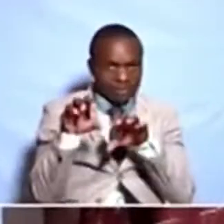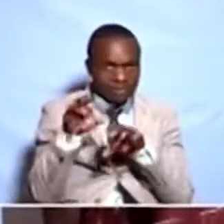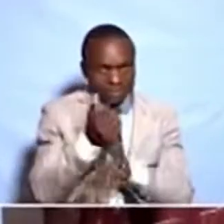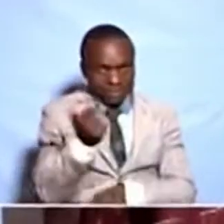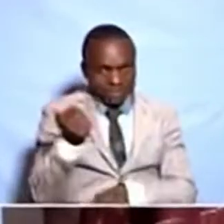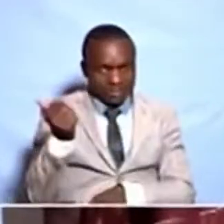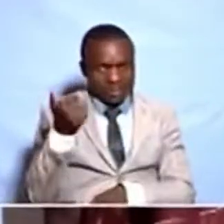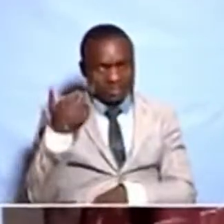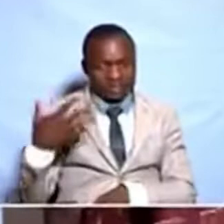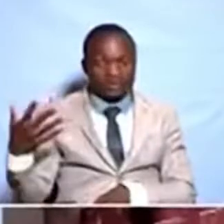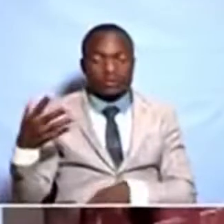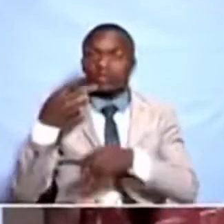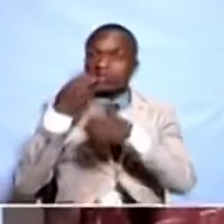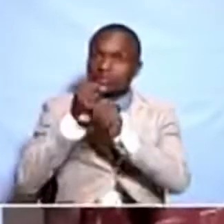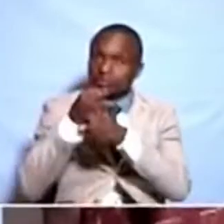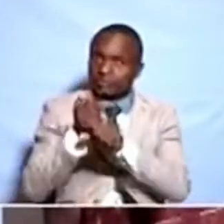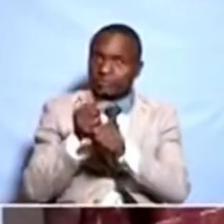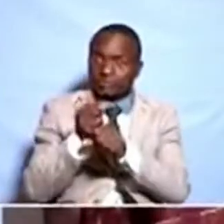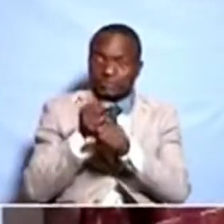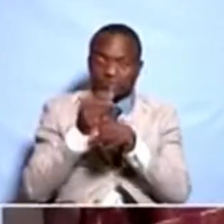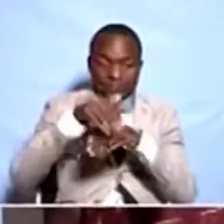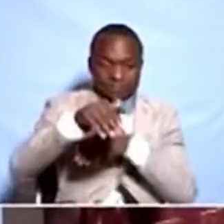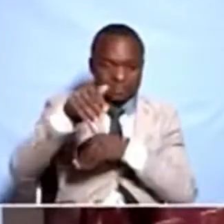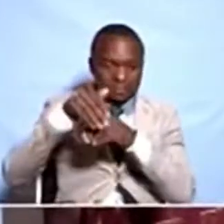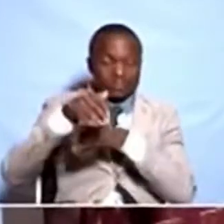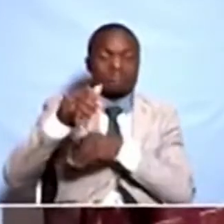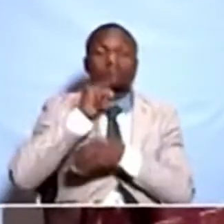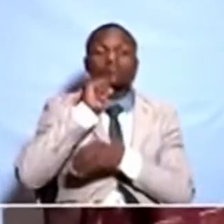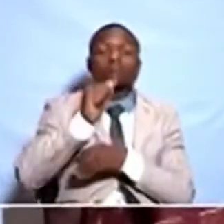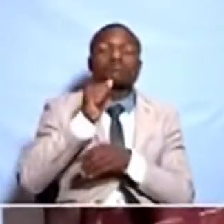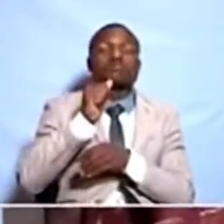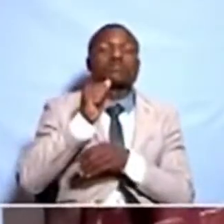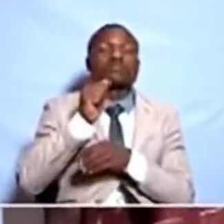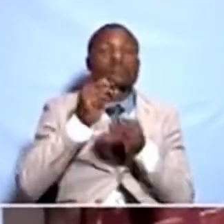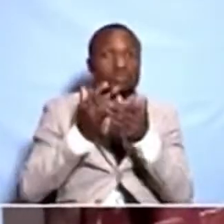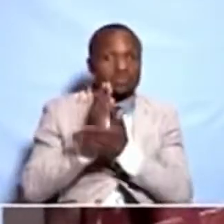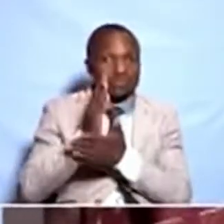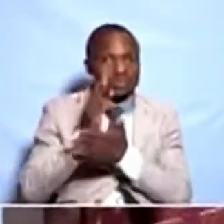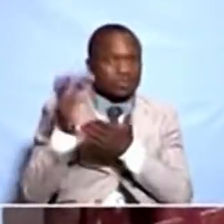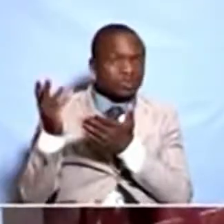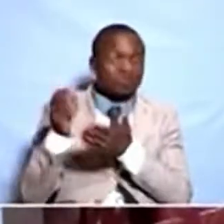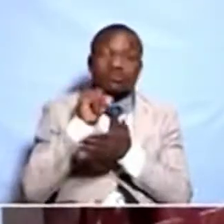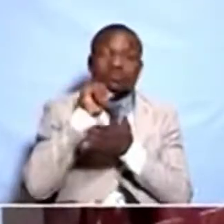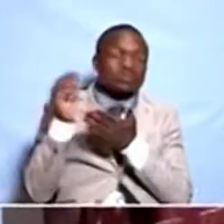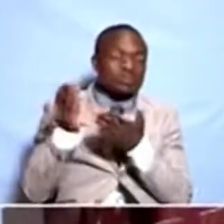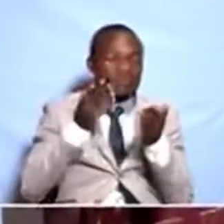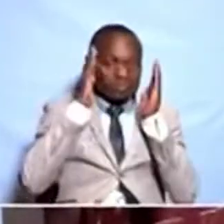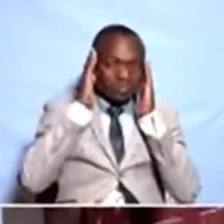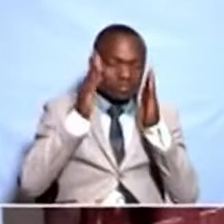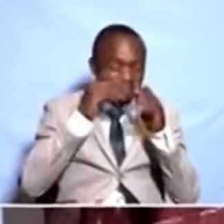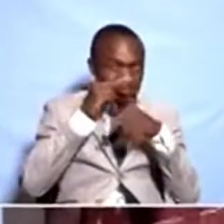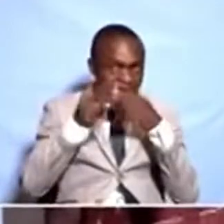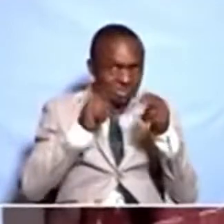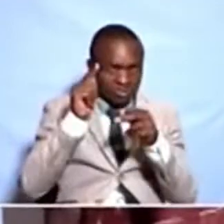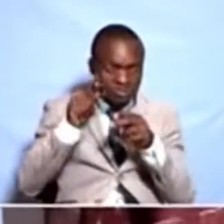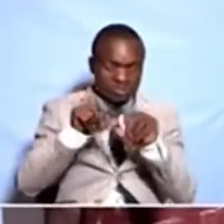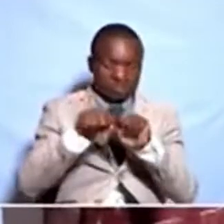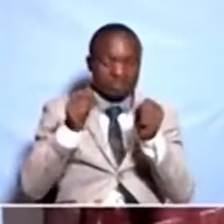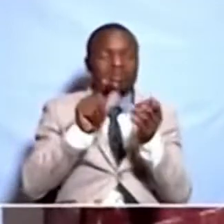anything that makes our register not accurate, and you've not brought it to our attention, then you have committed an